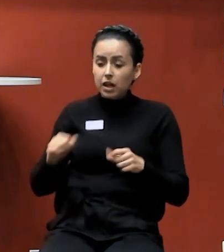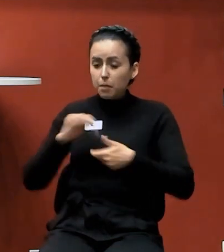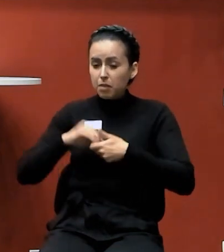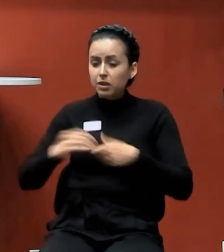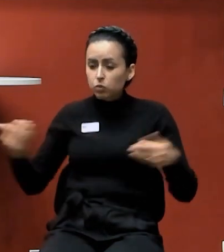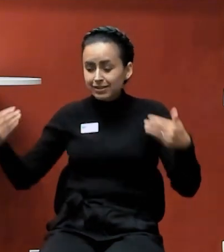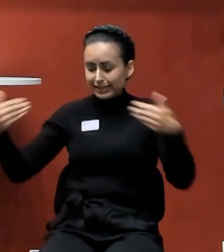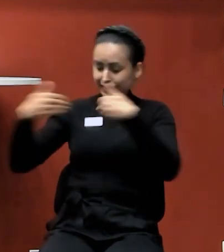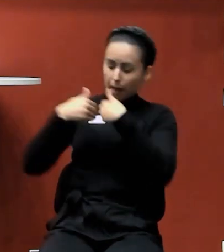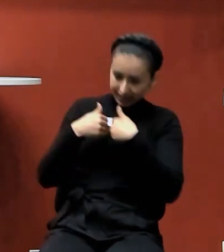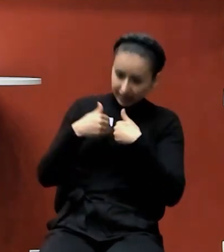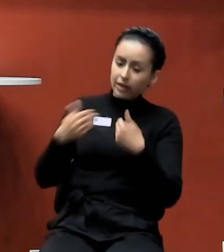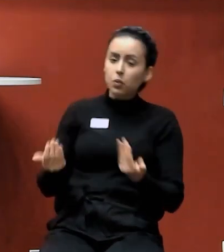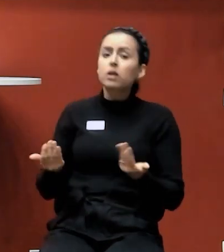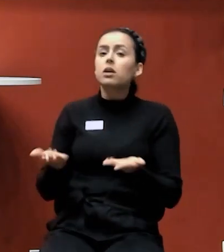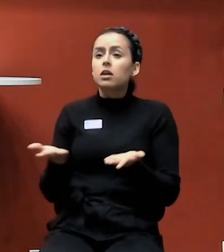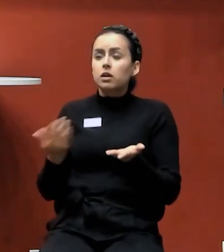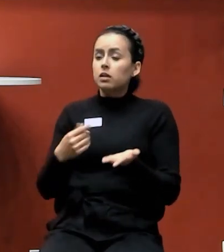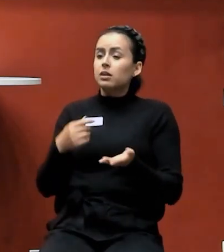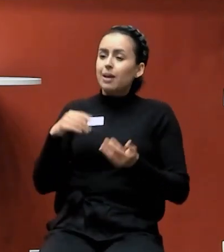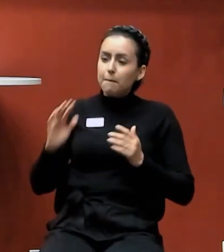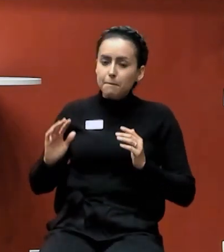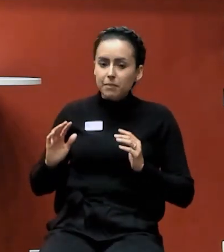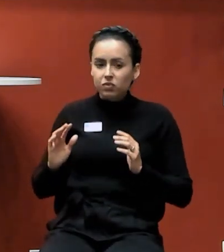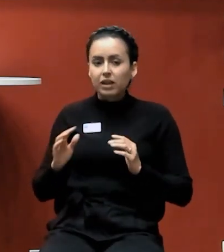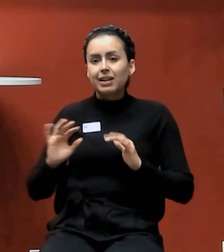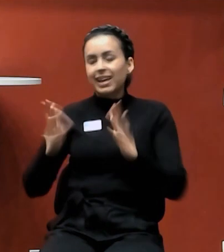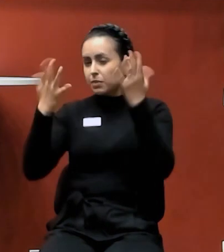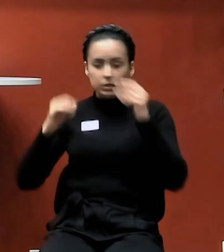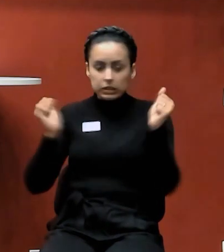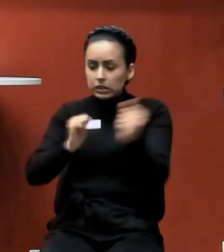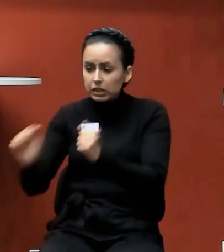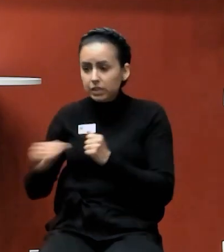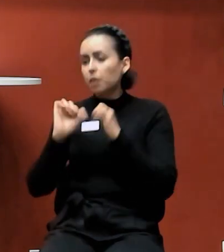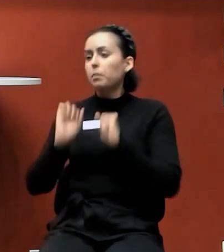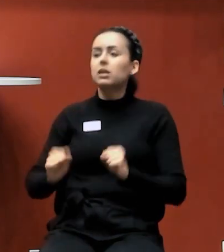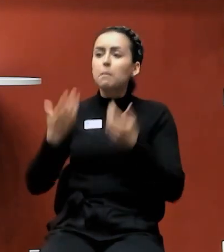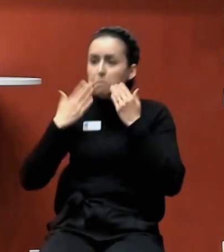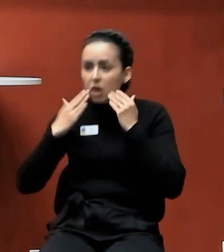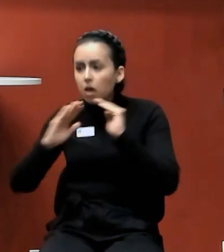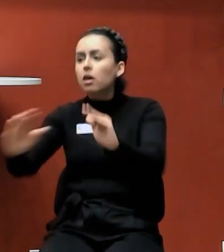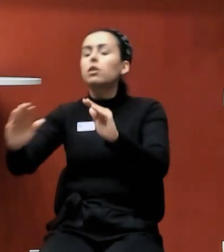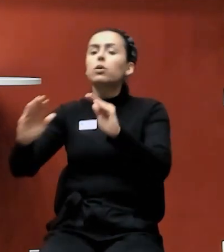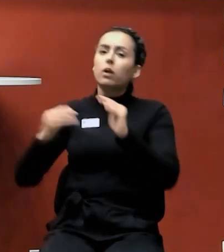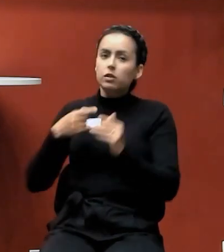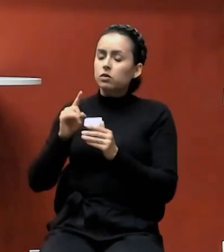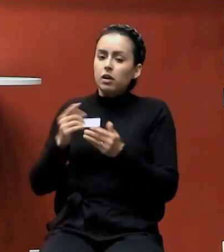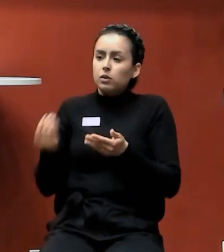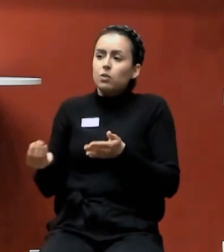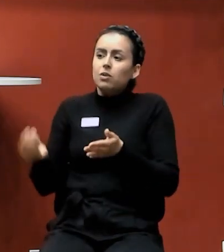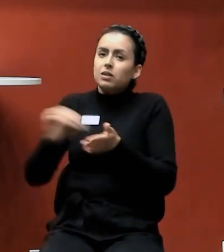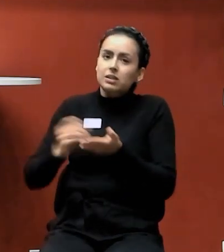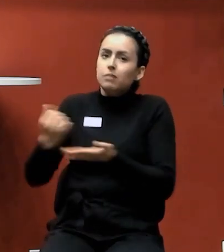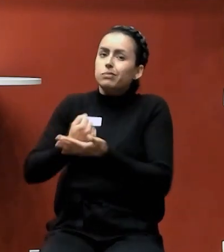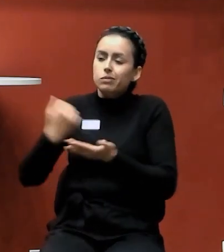is so hectic. We're always looking to grow, to do better, gain more. But then in the time zone, like looking at